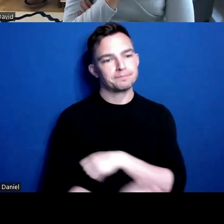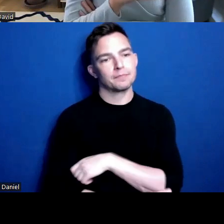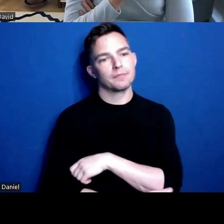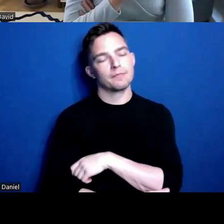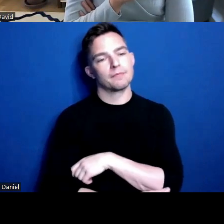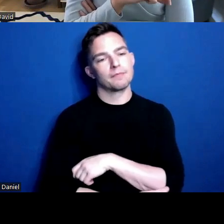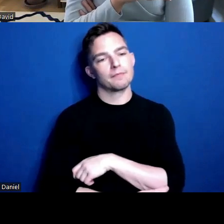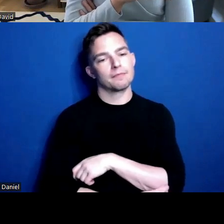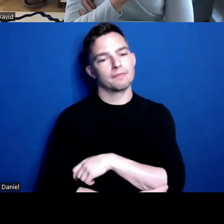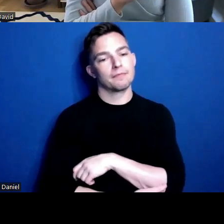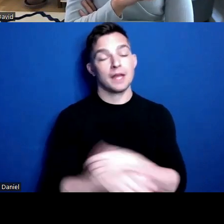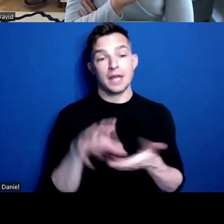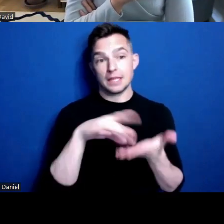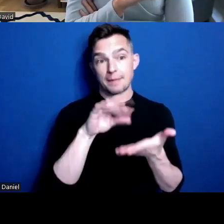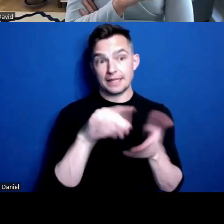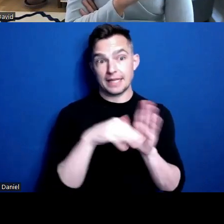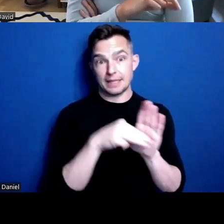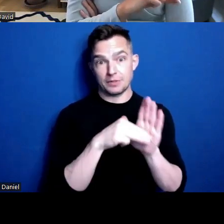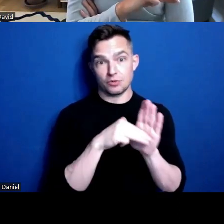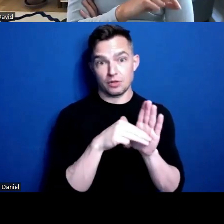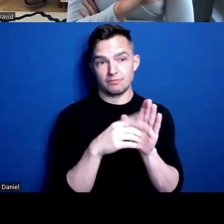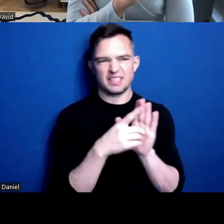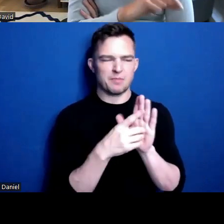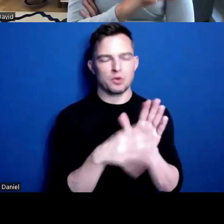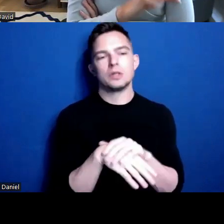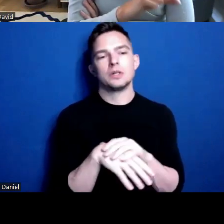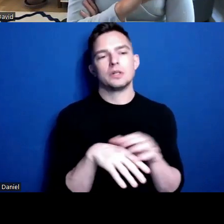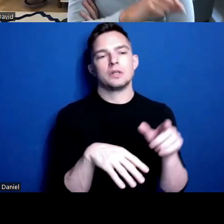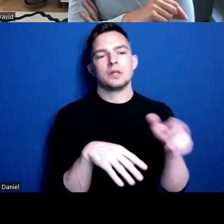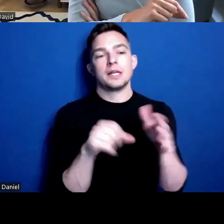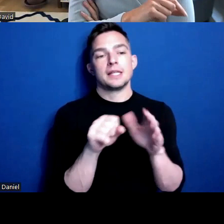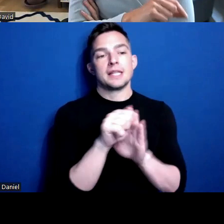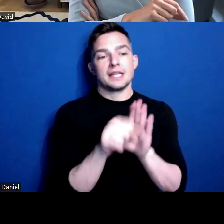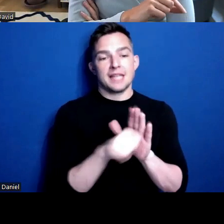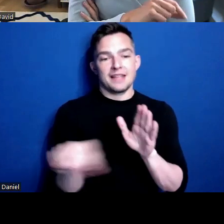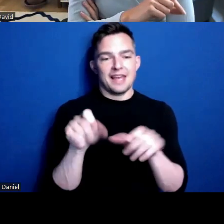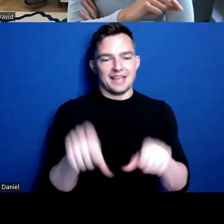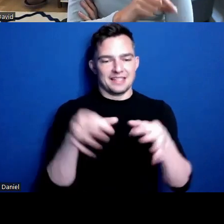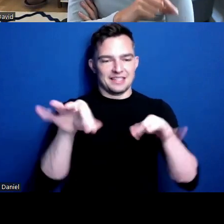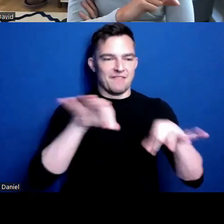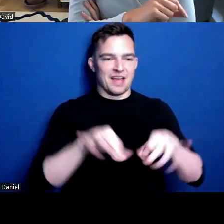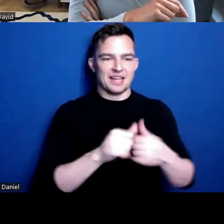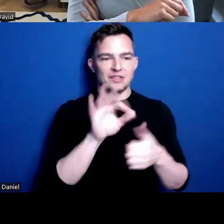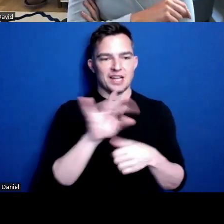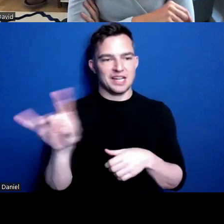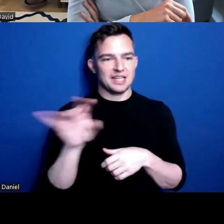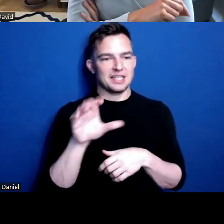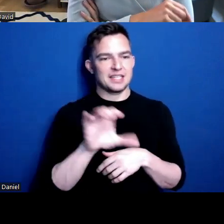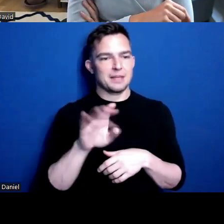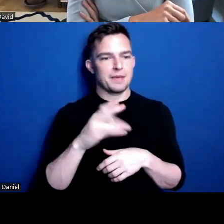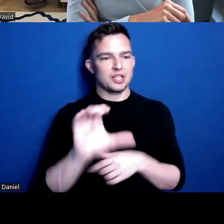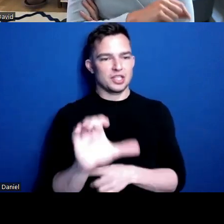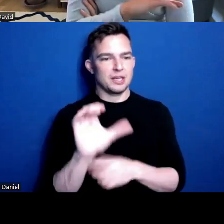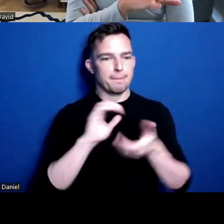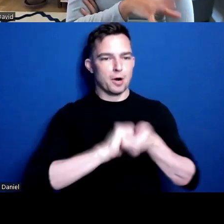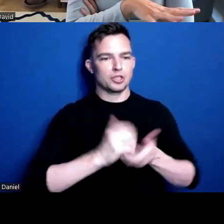In the Medicaid demonstration, states, this is really important, the states get to define how the 988 and CCBHC partnership